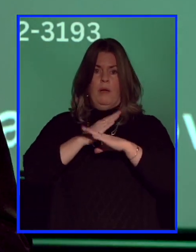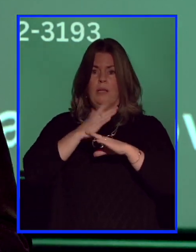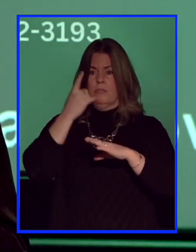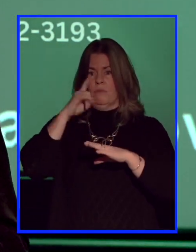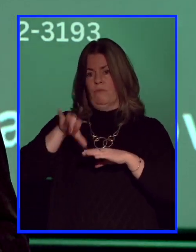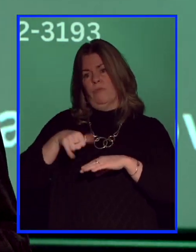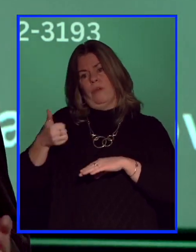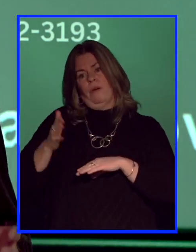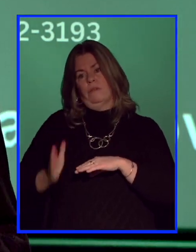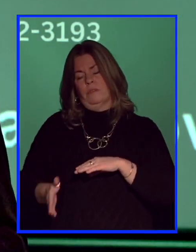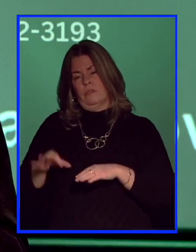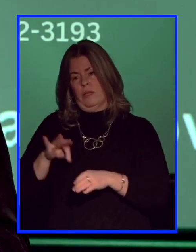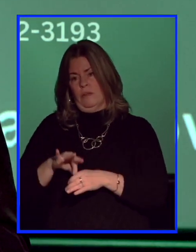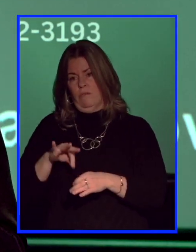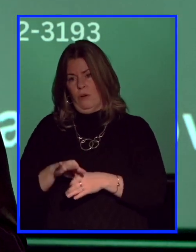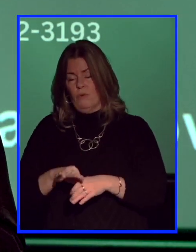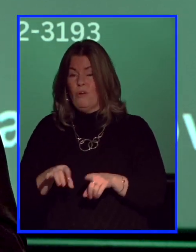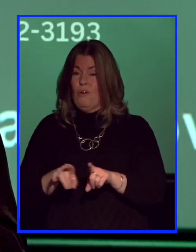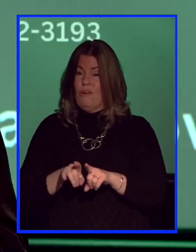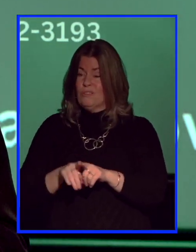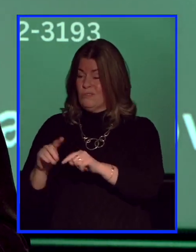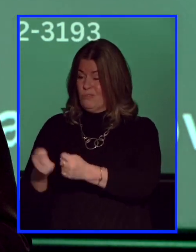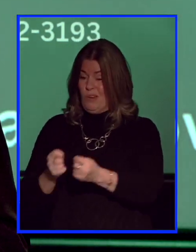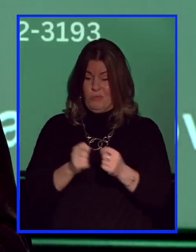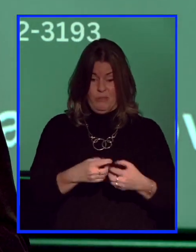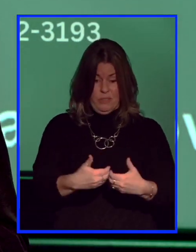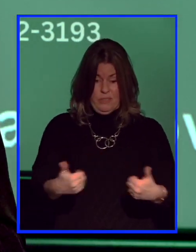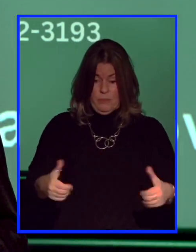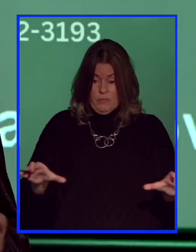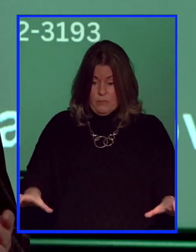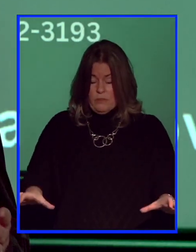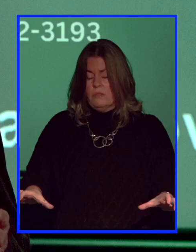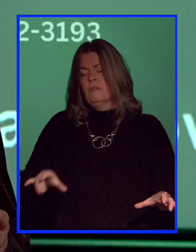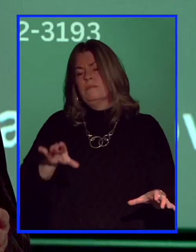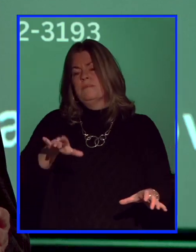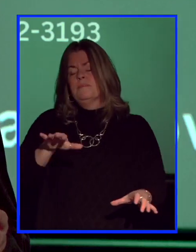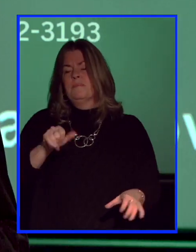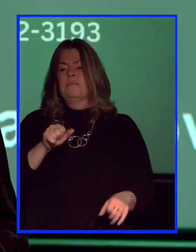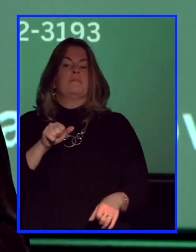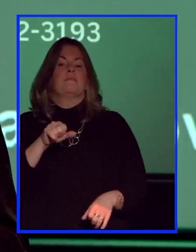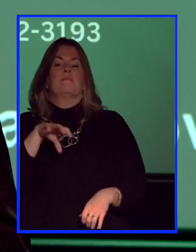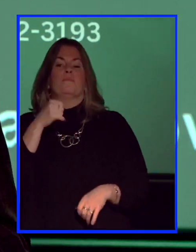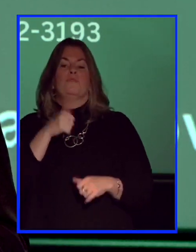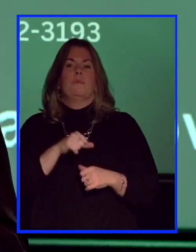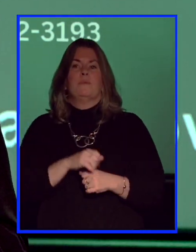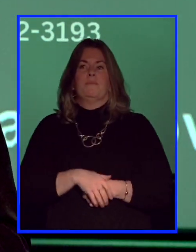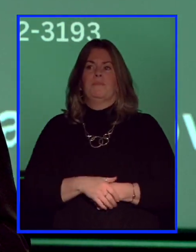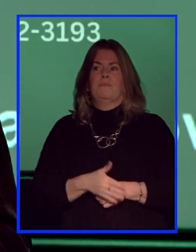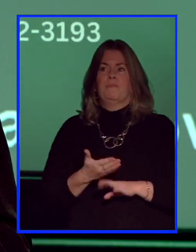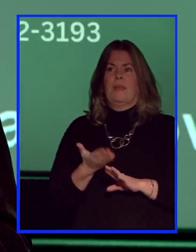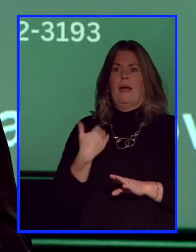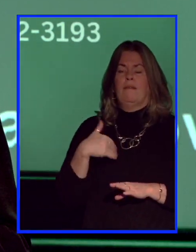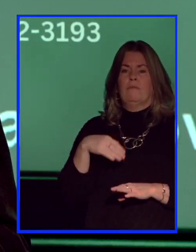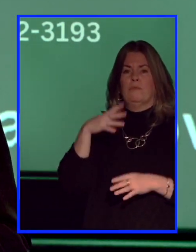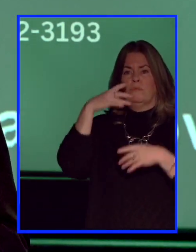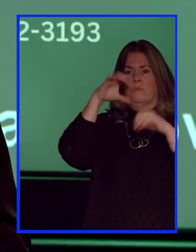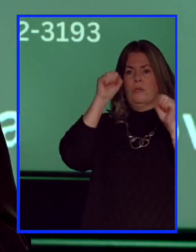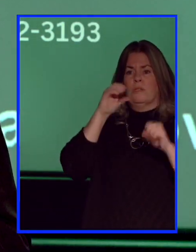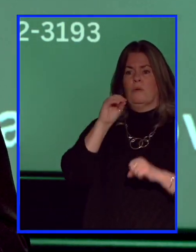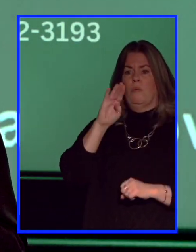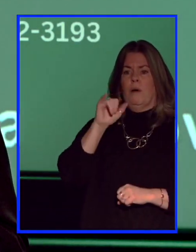The second thing is the tribal area of politics. Do you remember after President Obama got